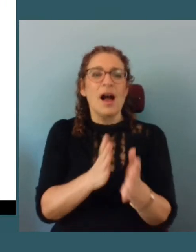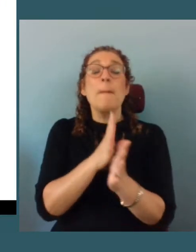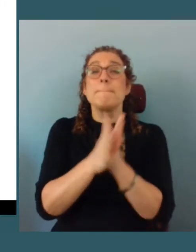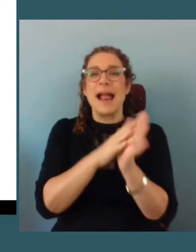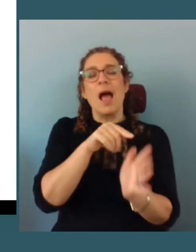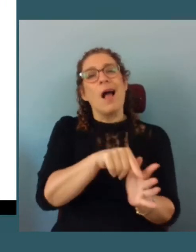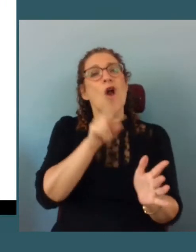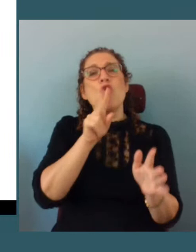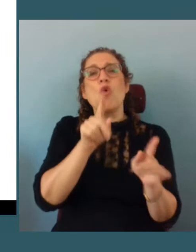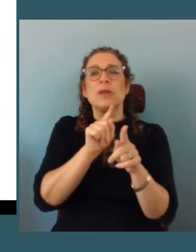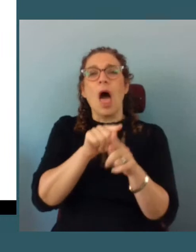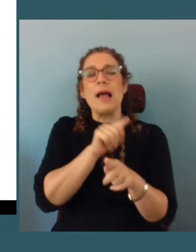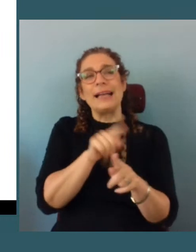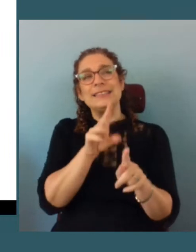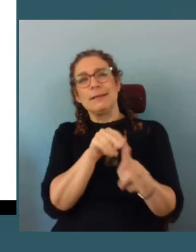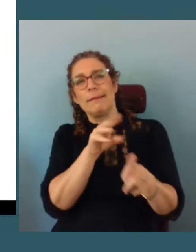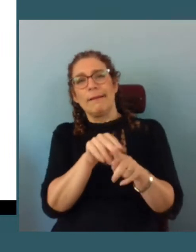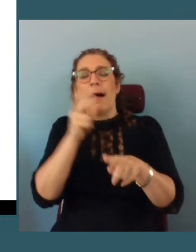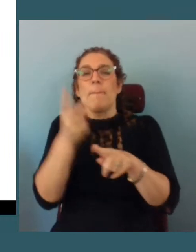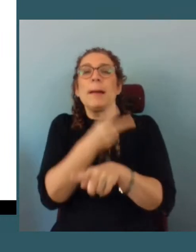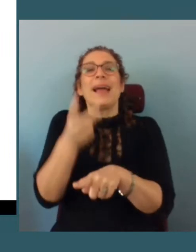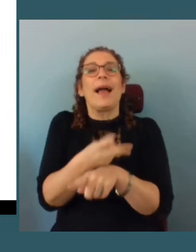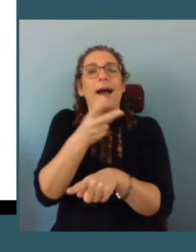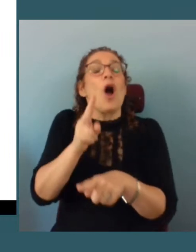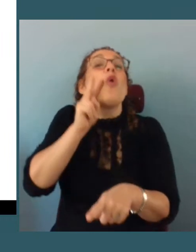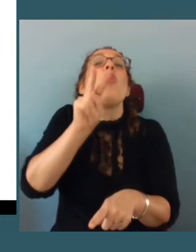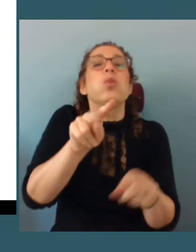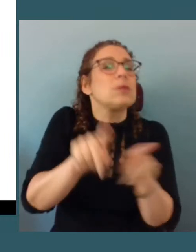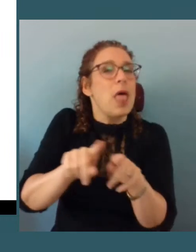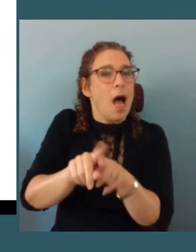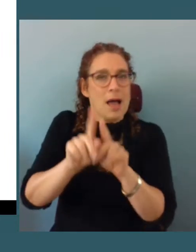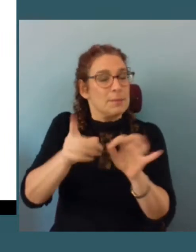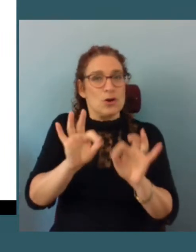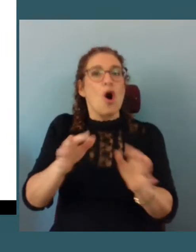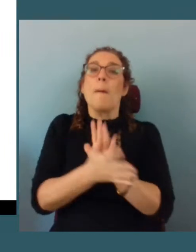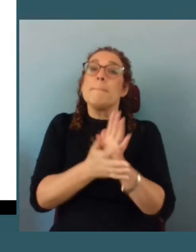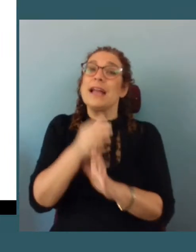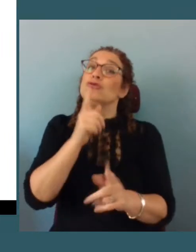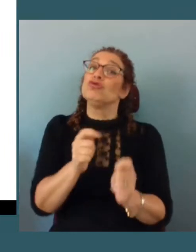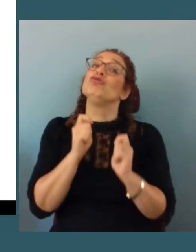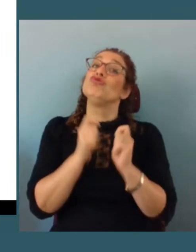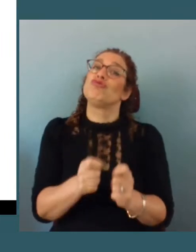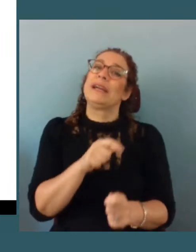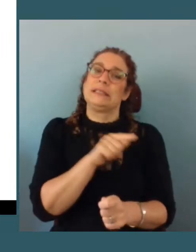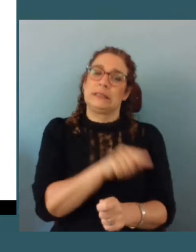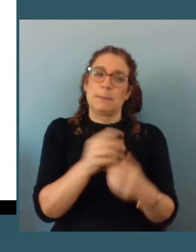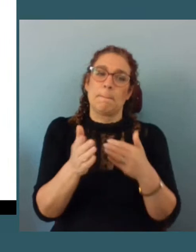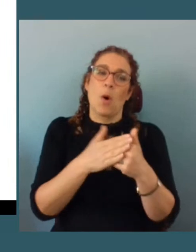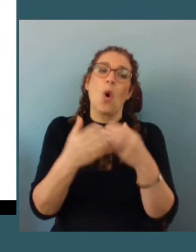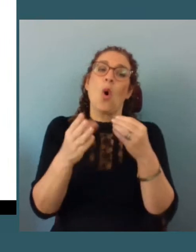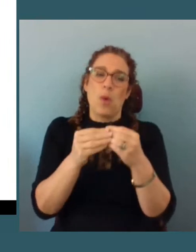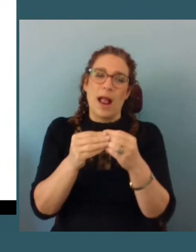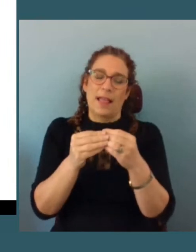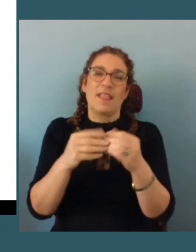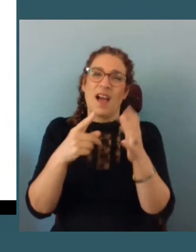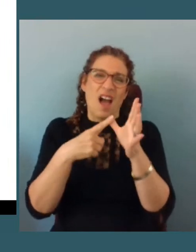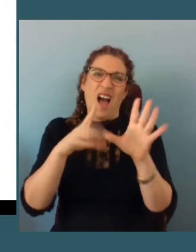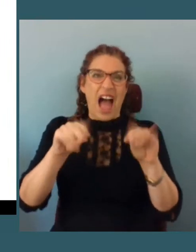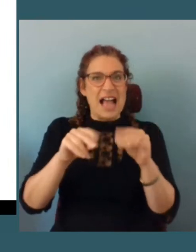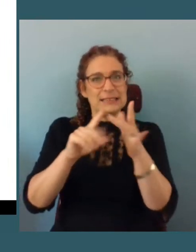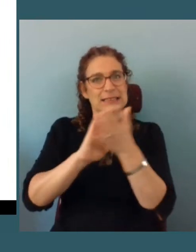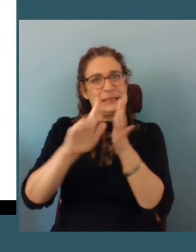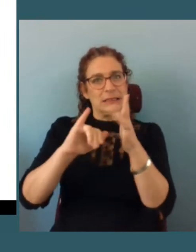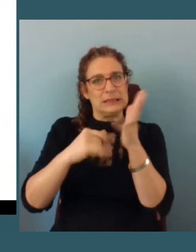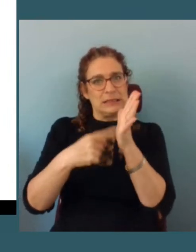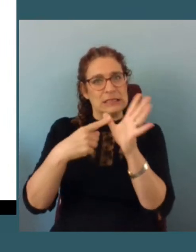not allergy, and actually the treatment of an urticaria secondary to viral infection would be using antihistamines. And even in a baby, you